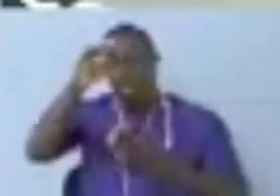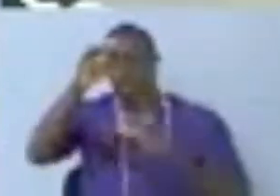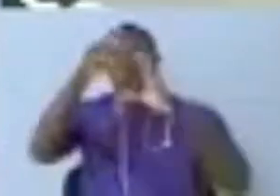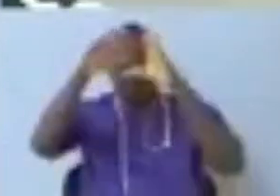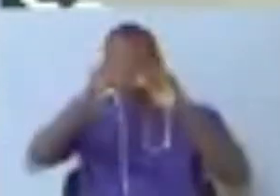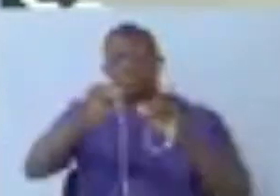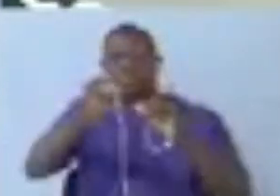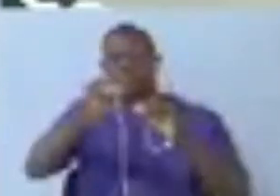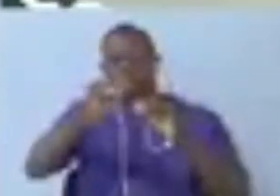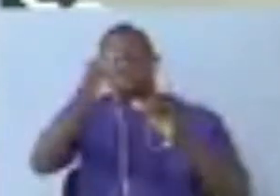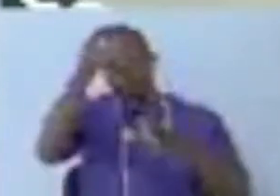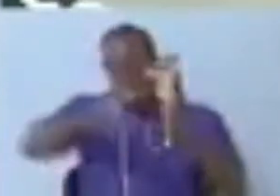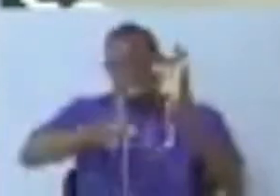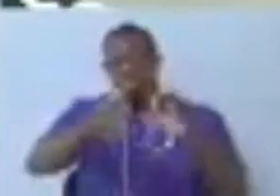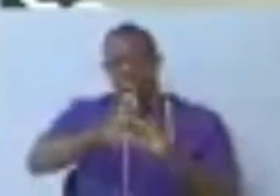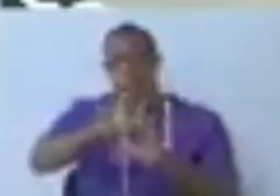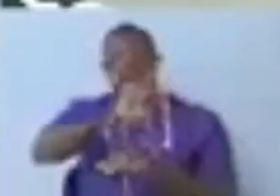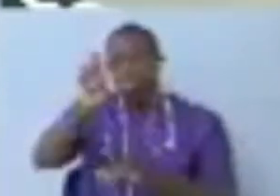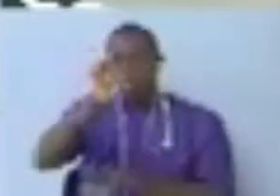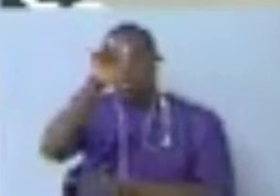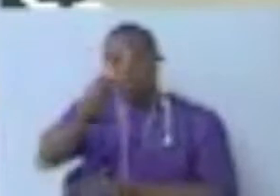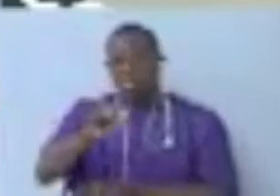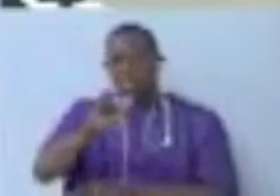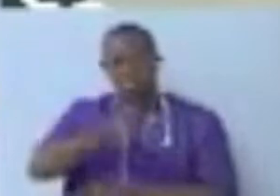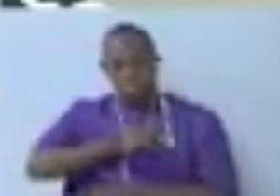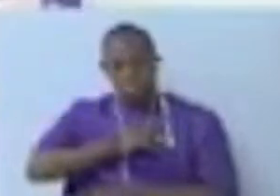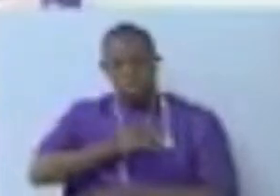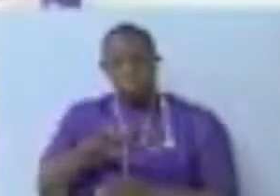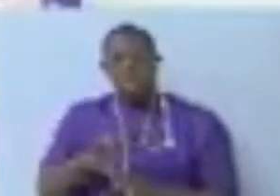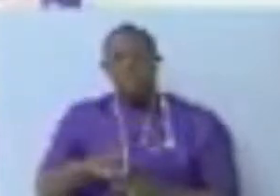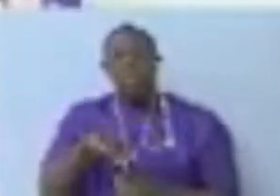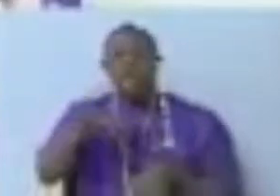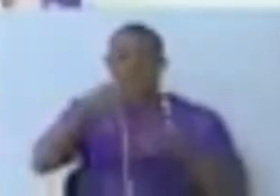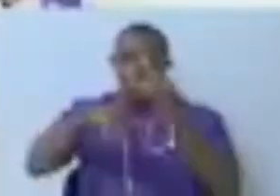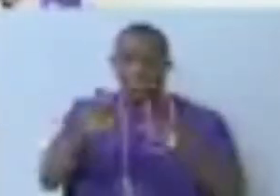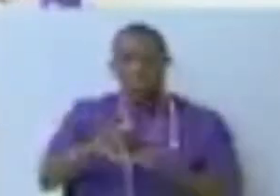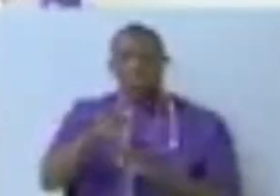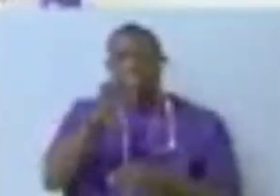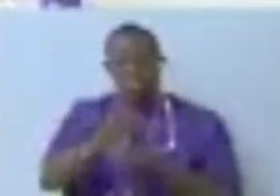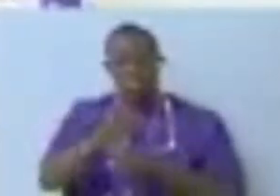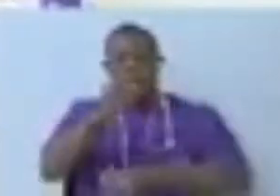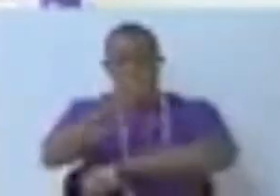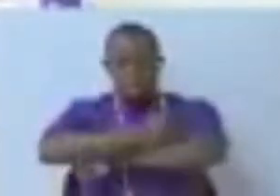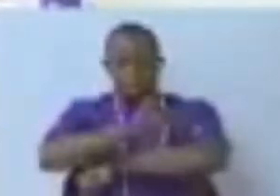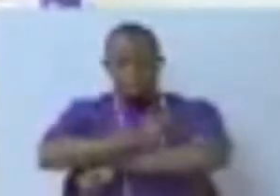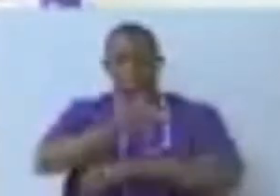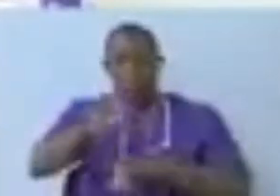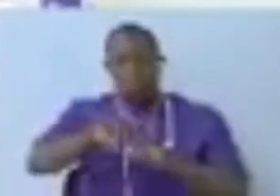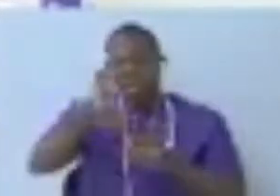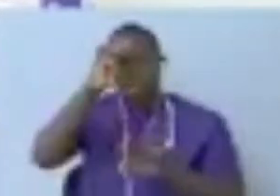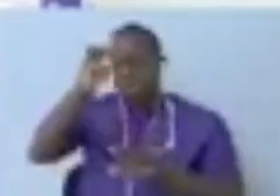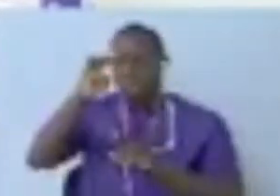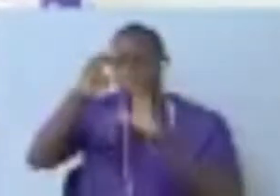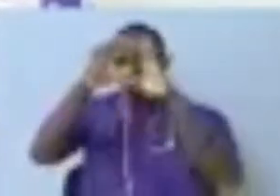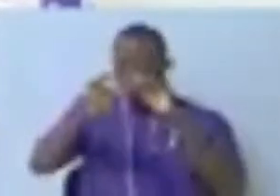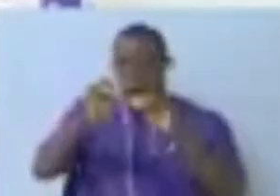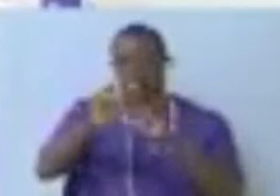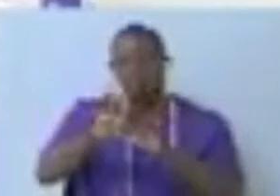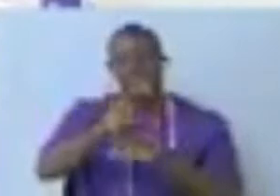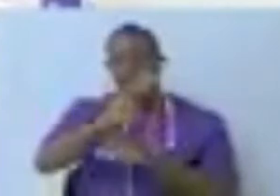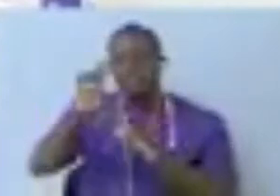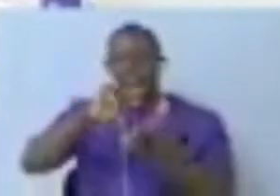person. Not The fact that it has been attributed to the institution does not mean that Lamin Jobarteh did it.